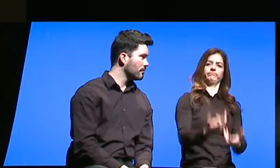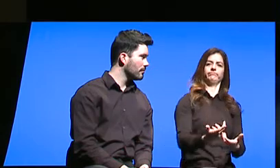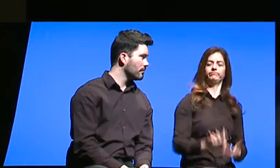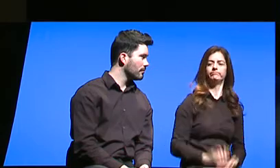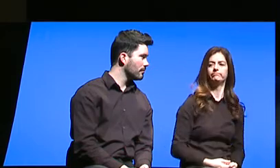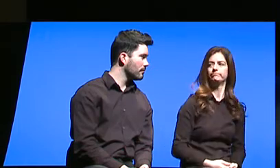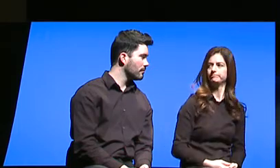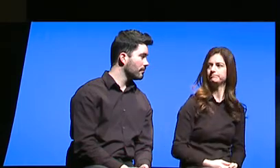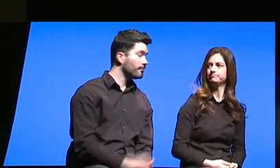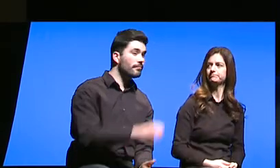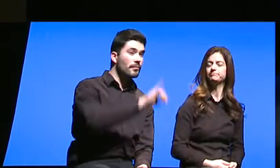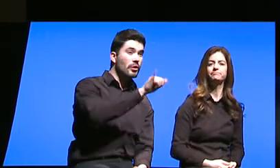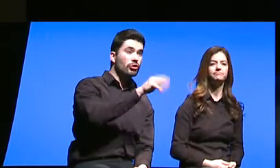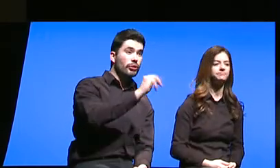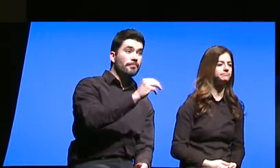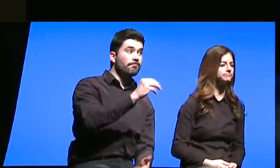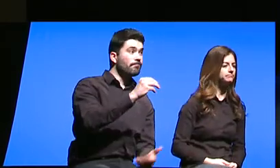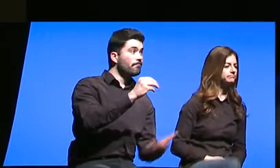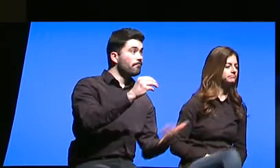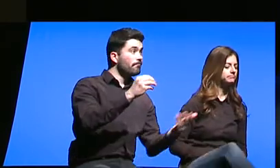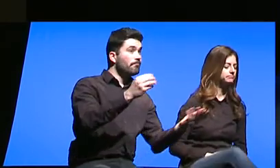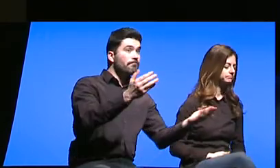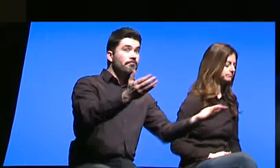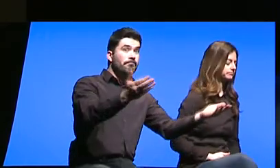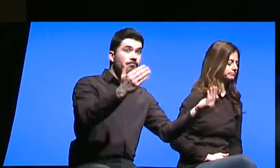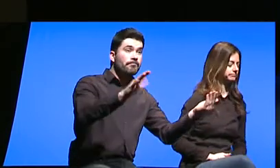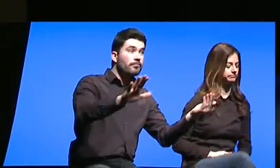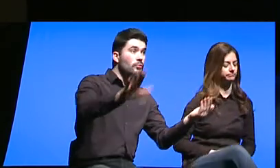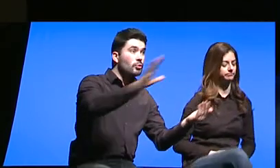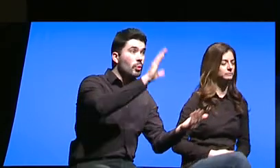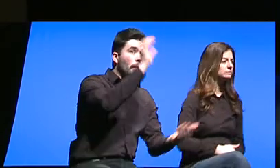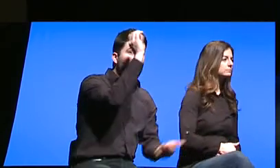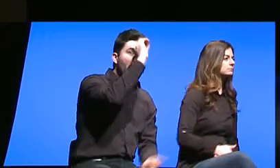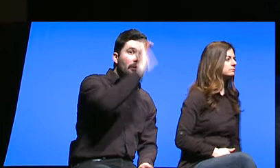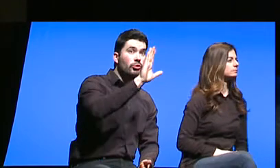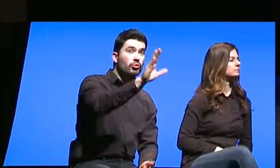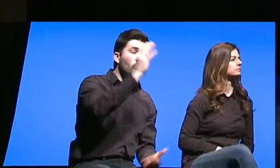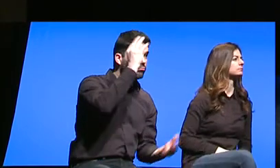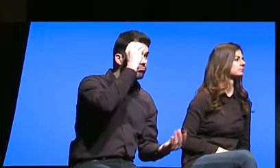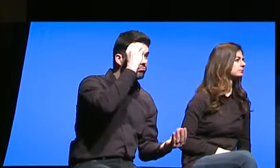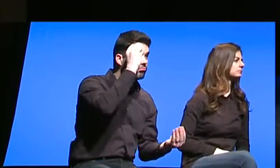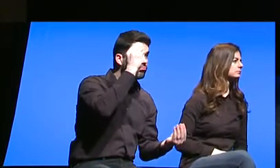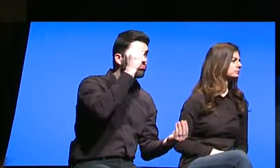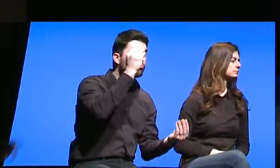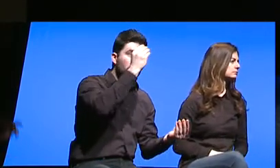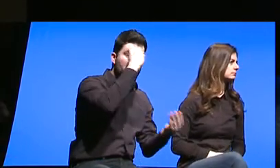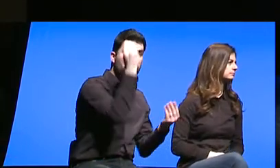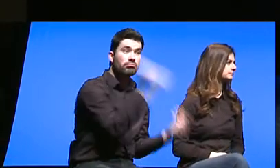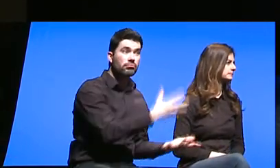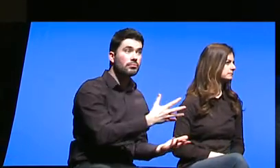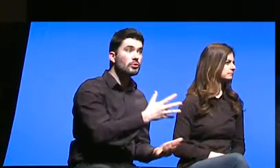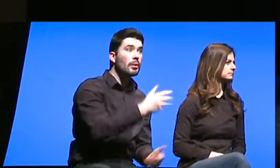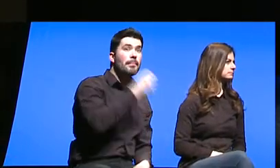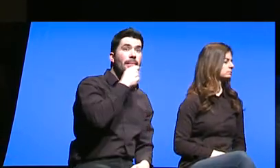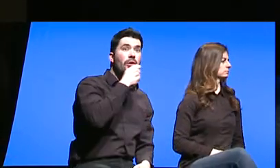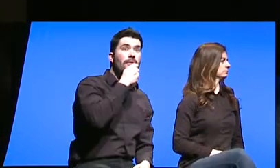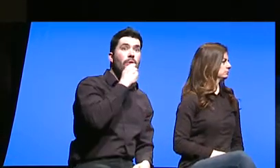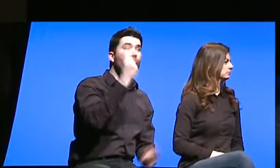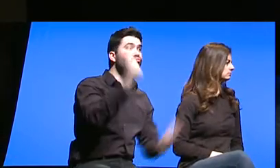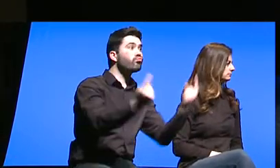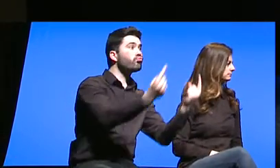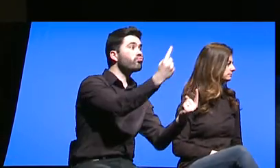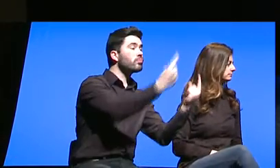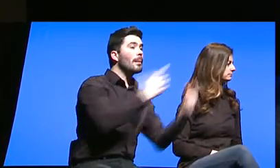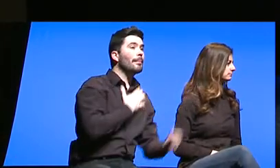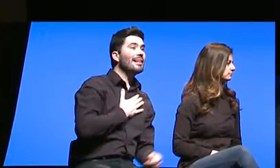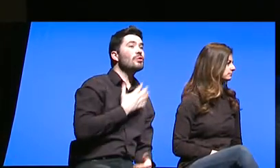want to invite your questions and reflections. We have some microphones out there, Adam here and Sean there. Please